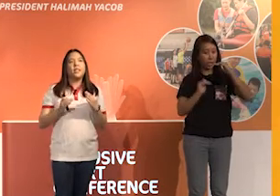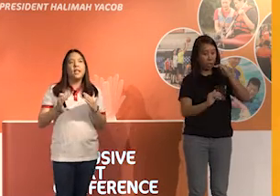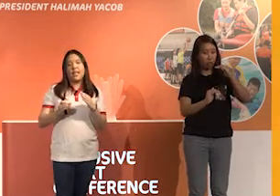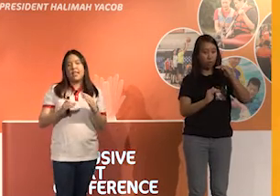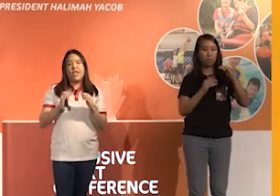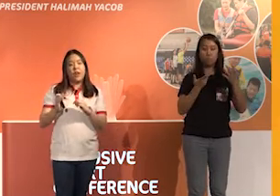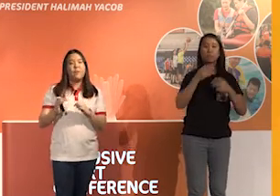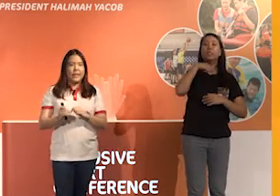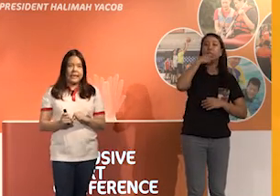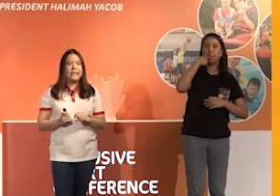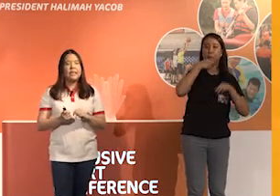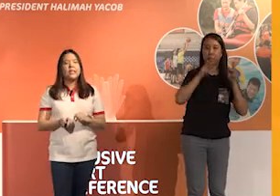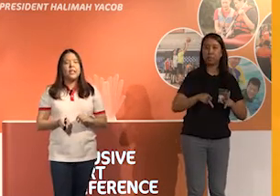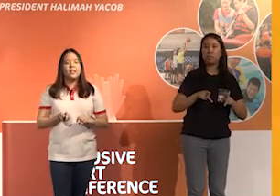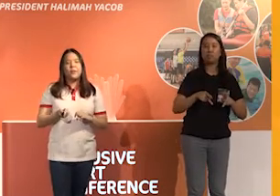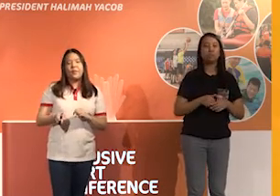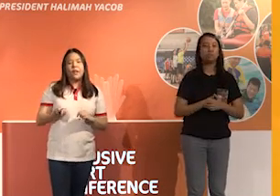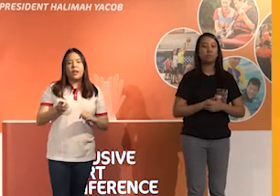be considered as a hearing person.